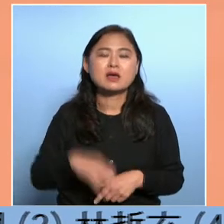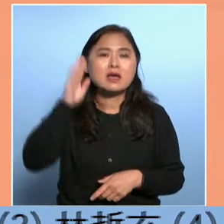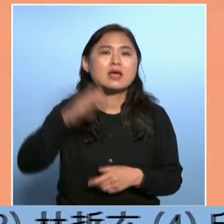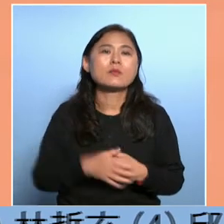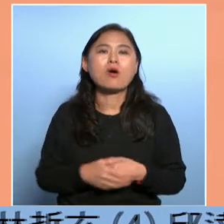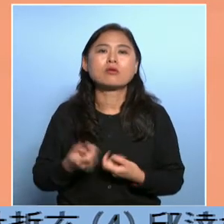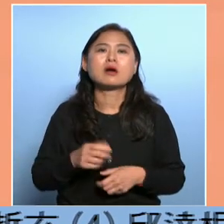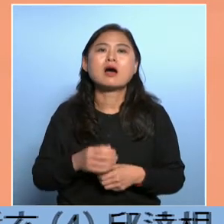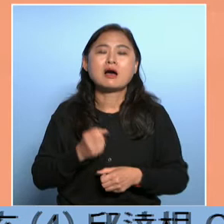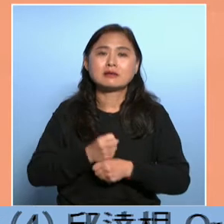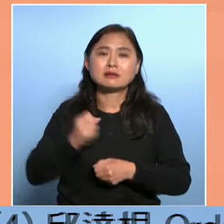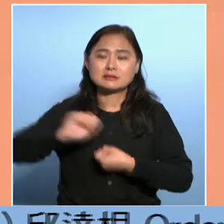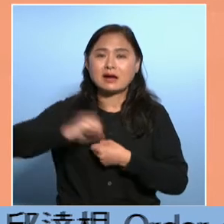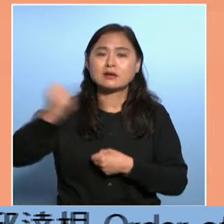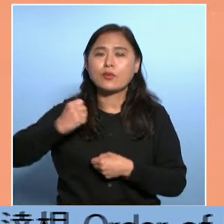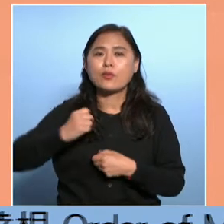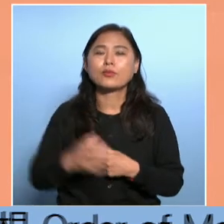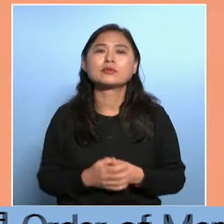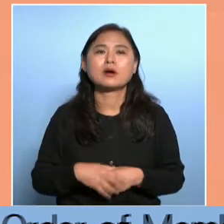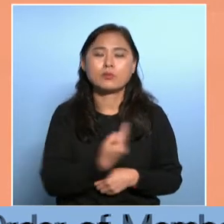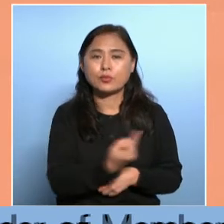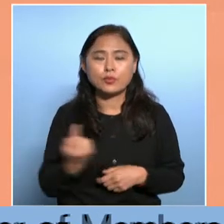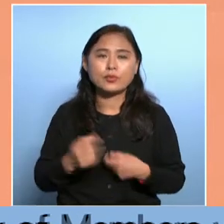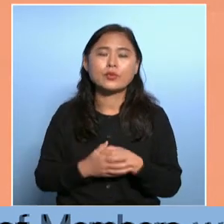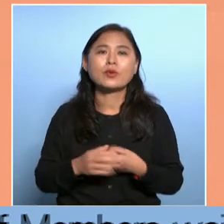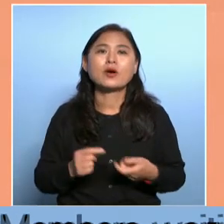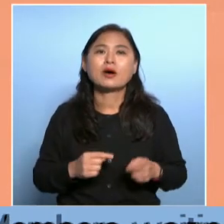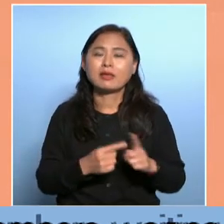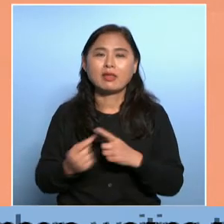And I hope the government can also do more in offering